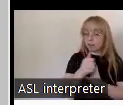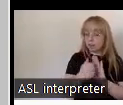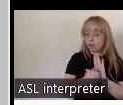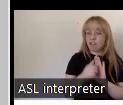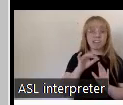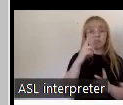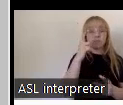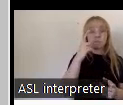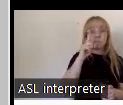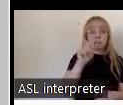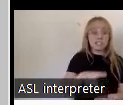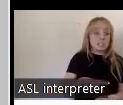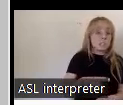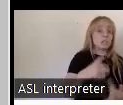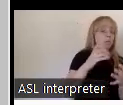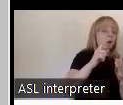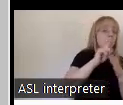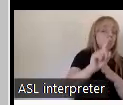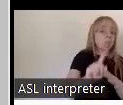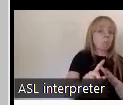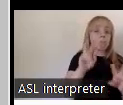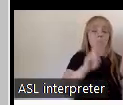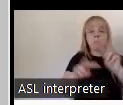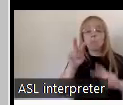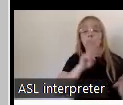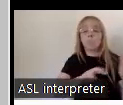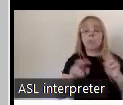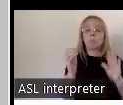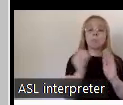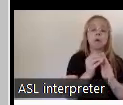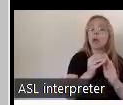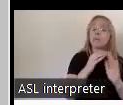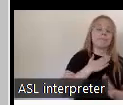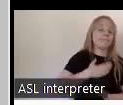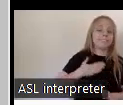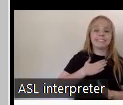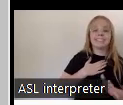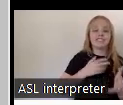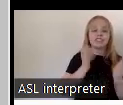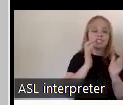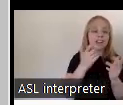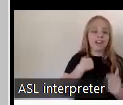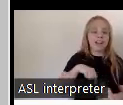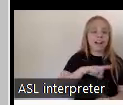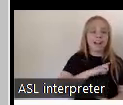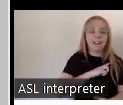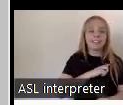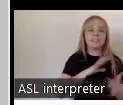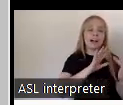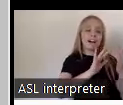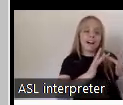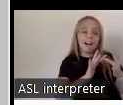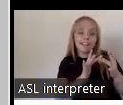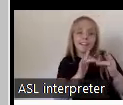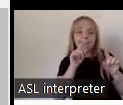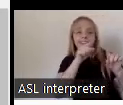questions, if you would like to explore them further, please don't hesitate to chat with us. We're online up